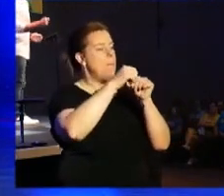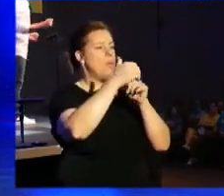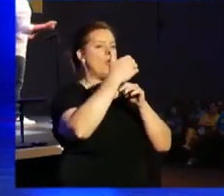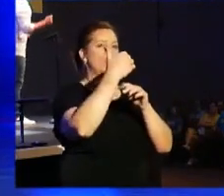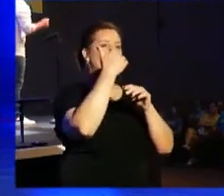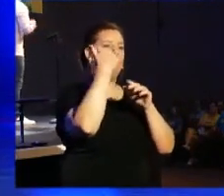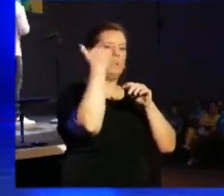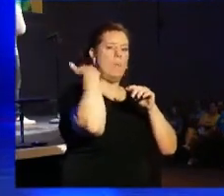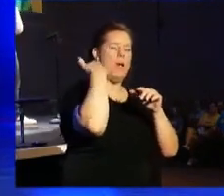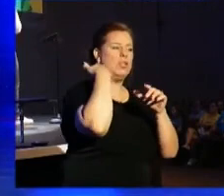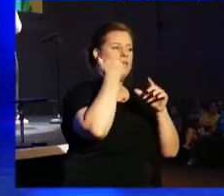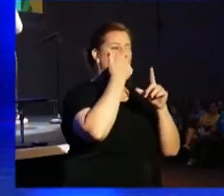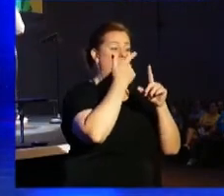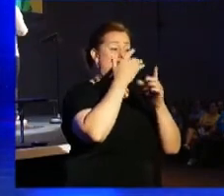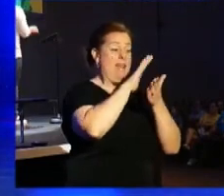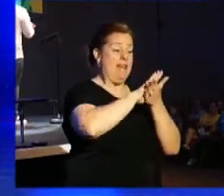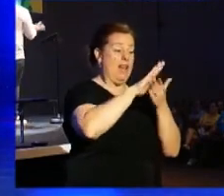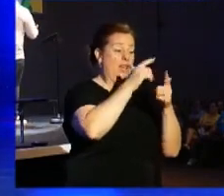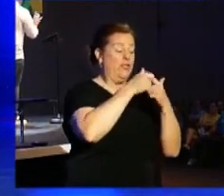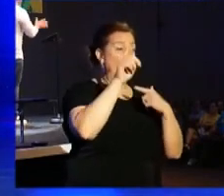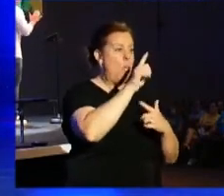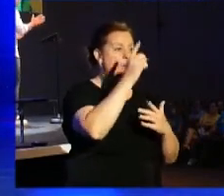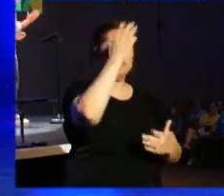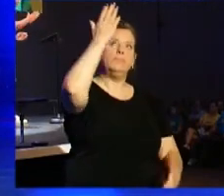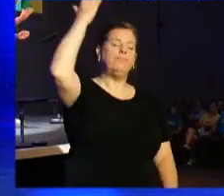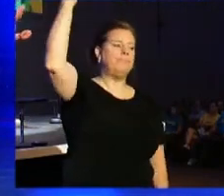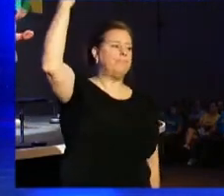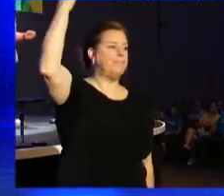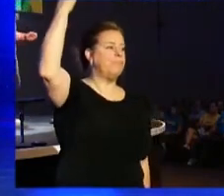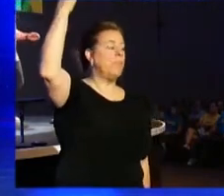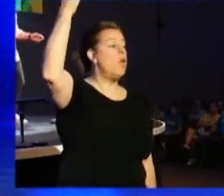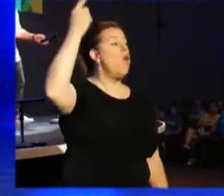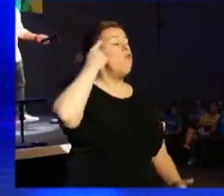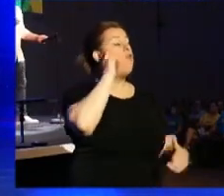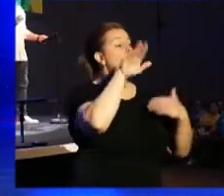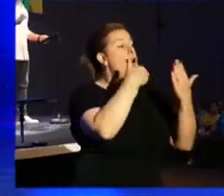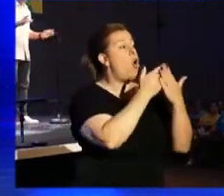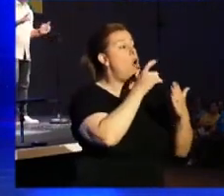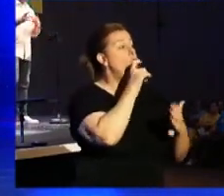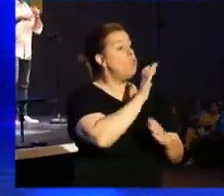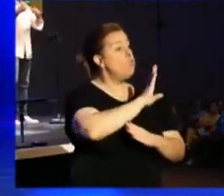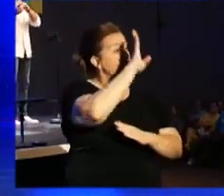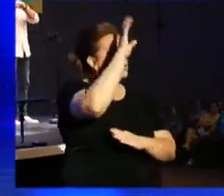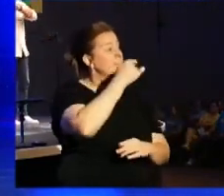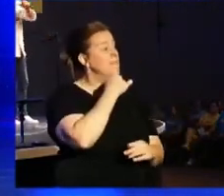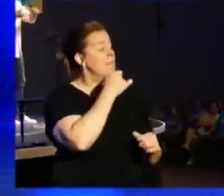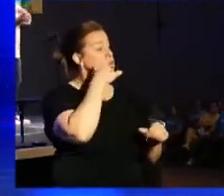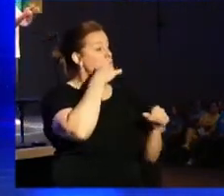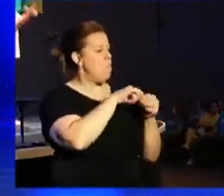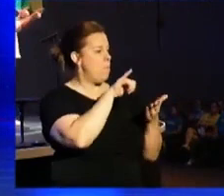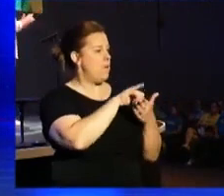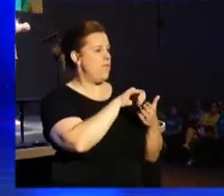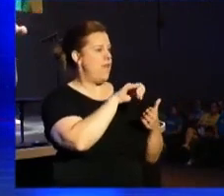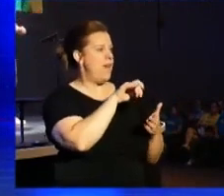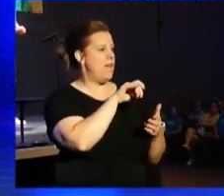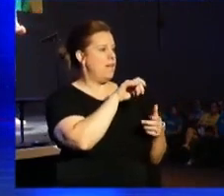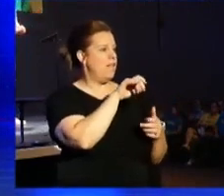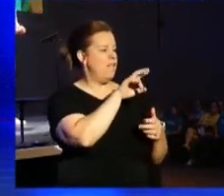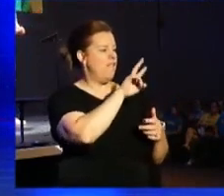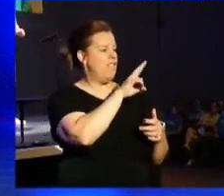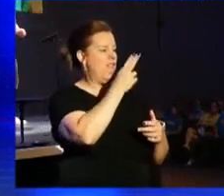where our kindness comes from. So for all of you who raised your hand and you remember Blockbuster, we're gonna do a little brain rewiring right